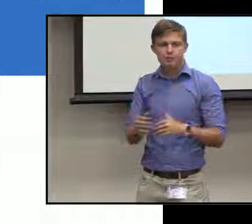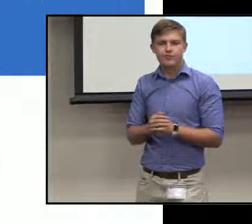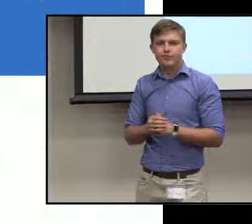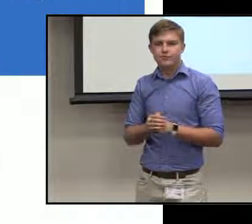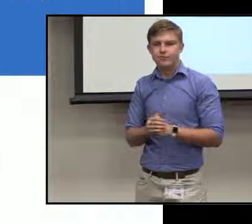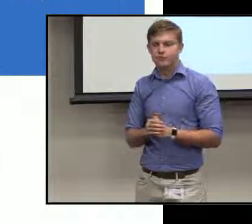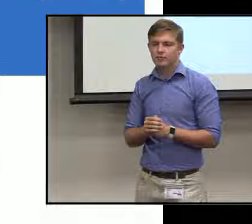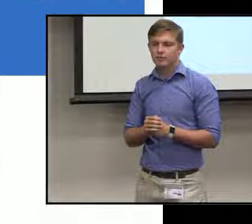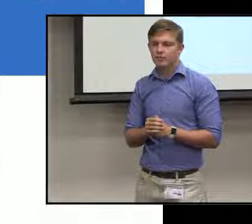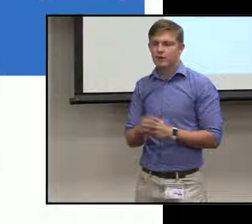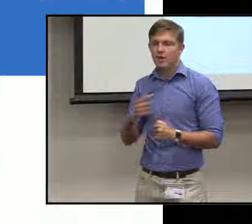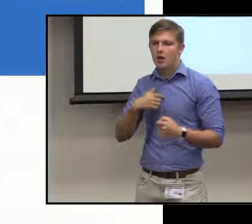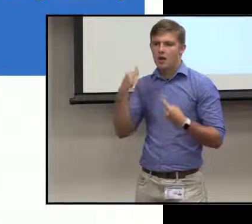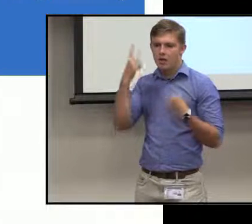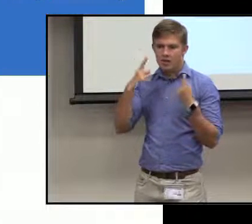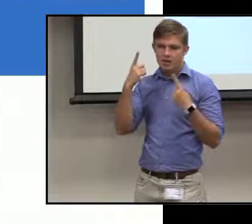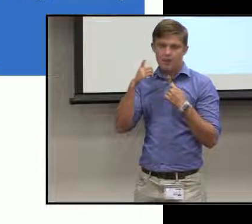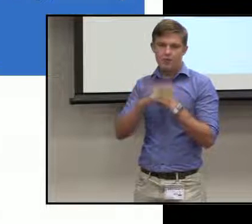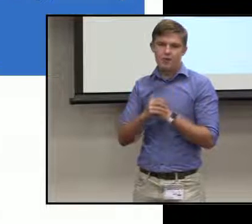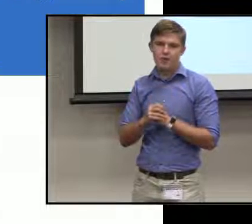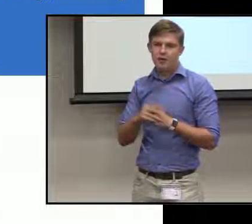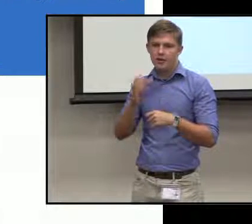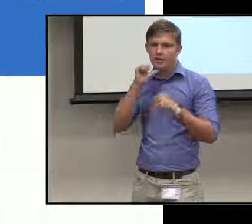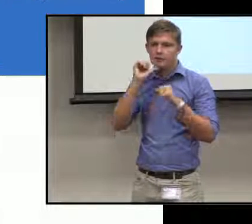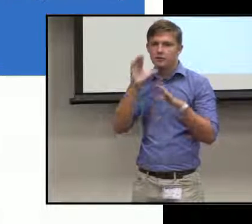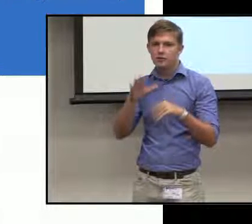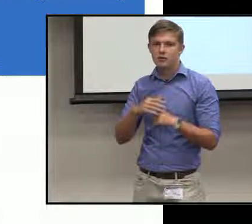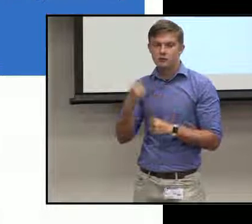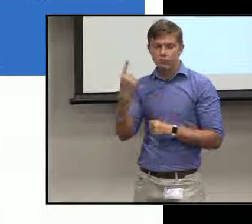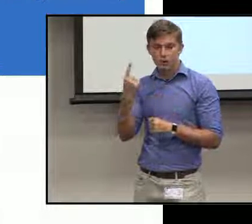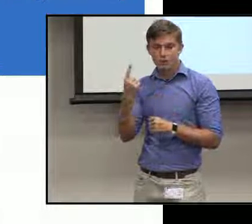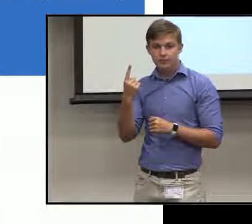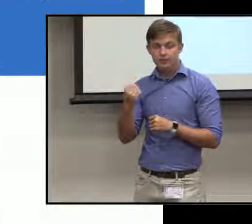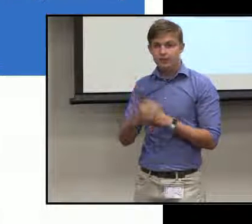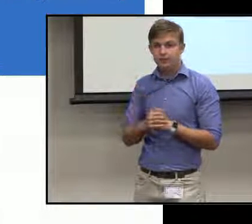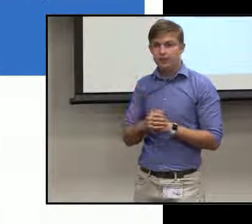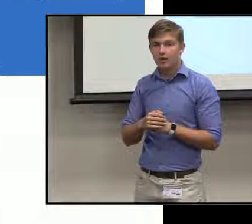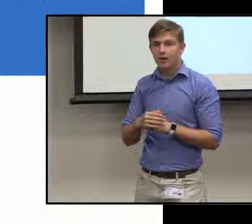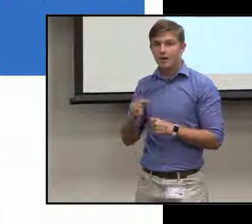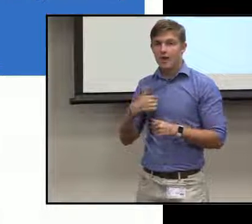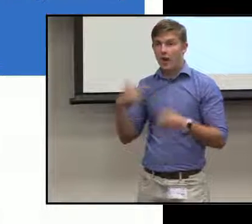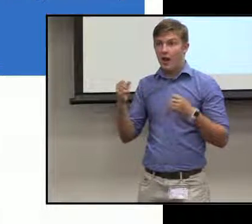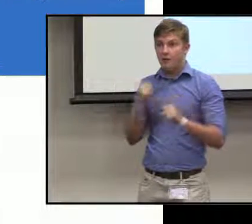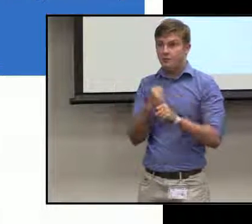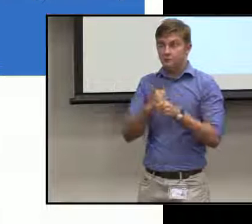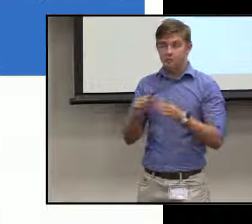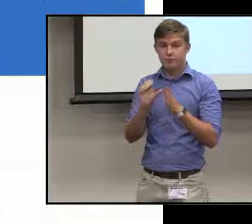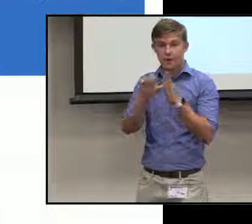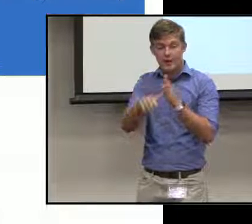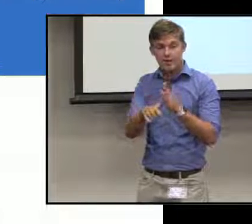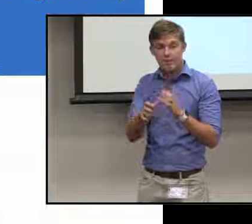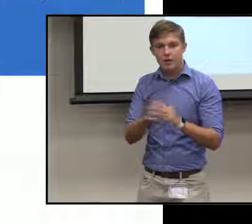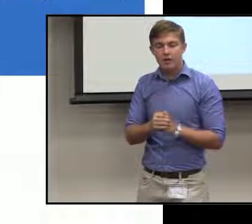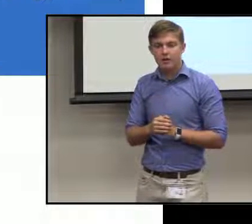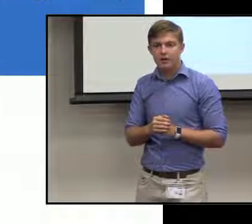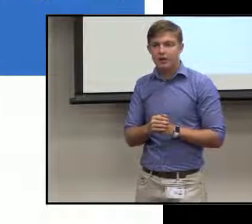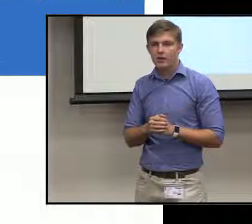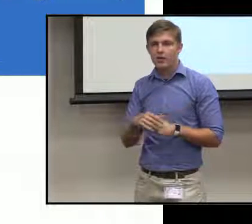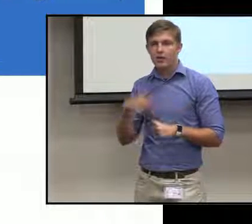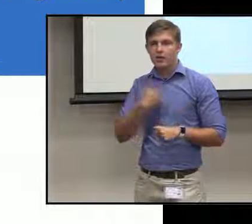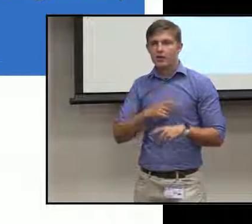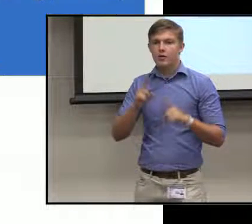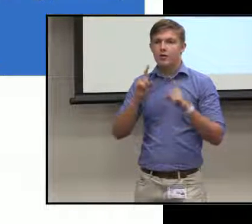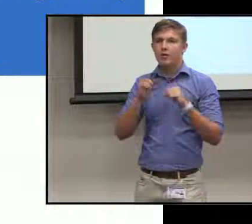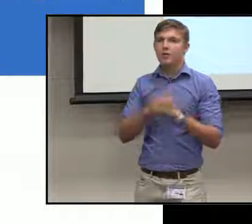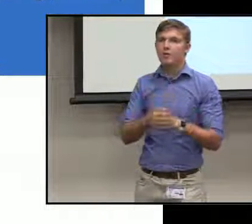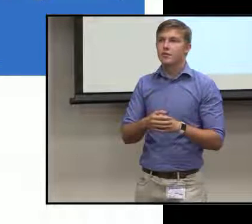think about the blessings, one I think is I made an impact. Our family made an impact. We've been gone